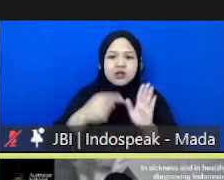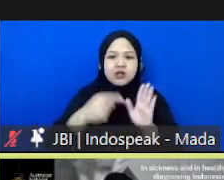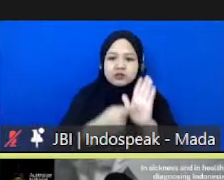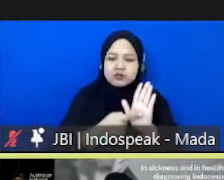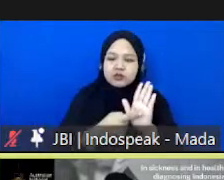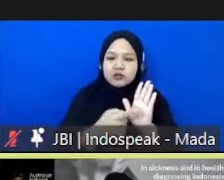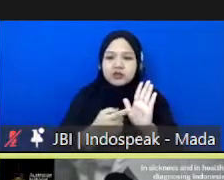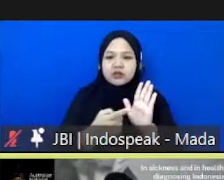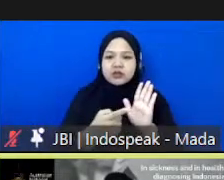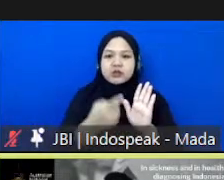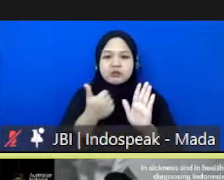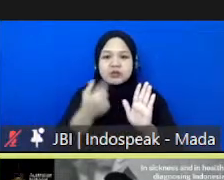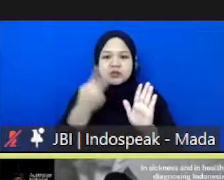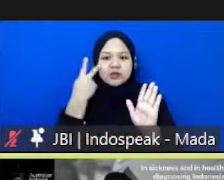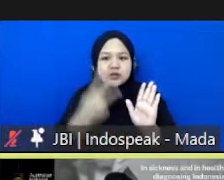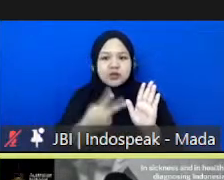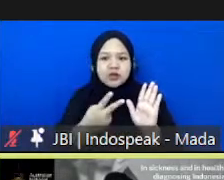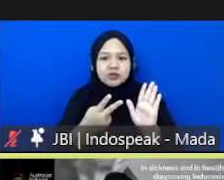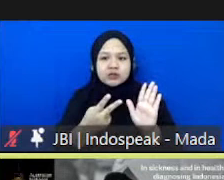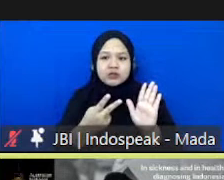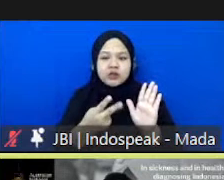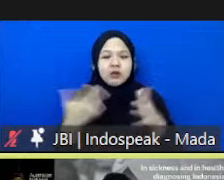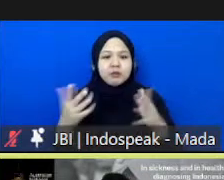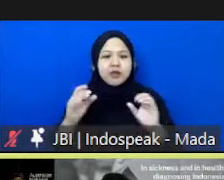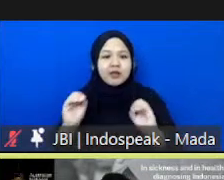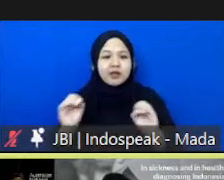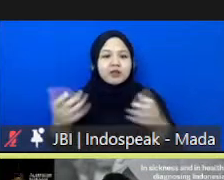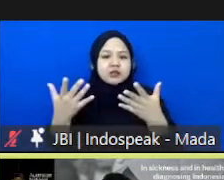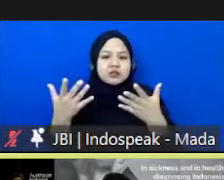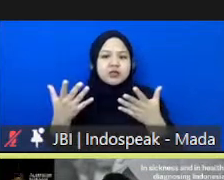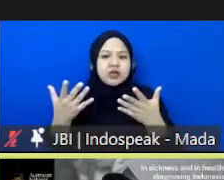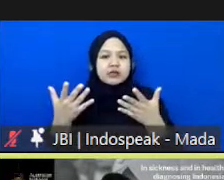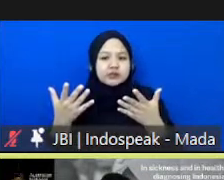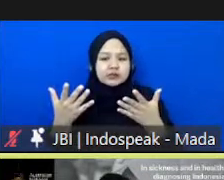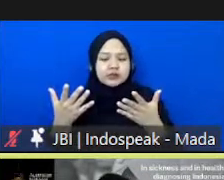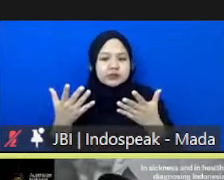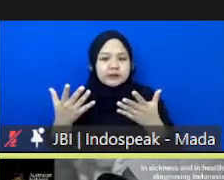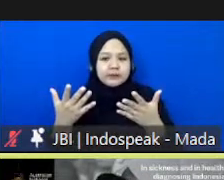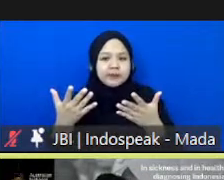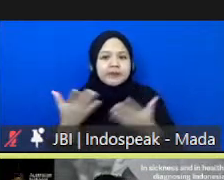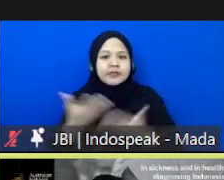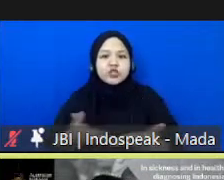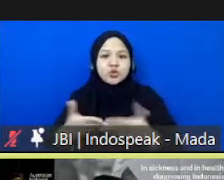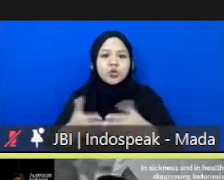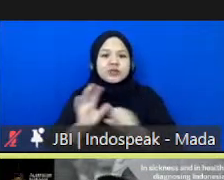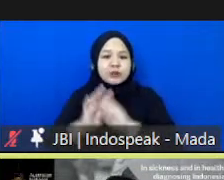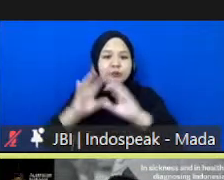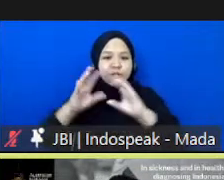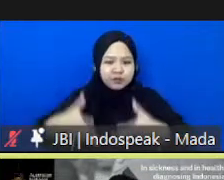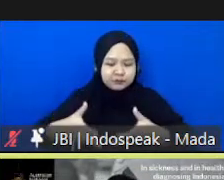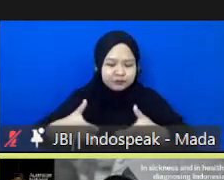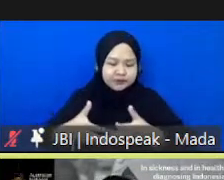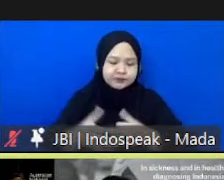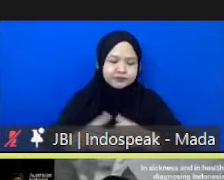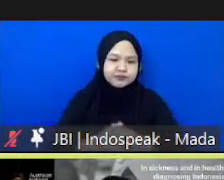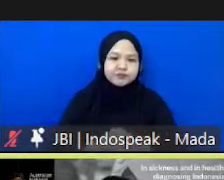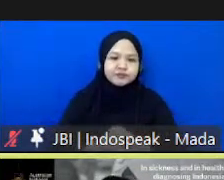could capture a bit better what happened throughout these pandemic. And as for the COVID-19